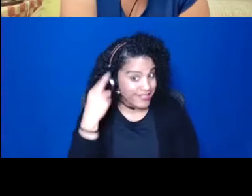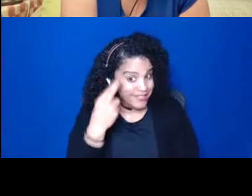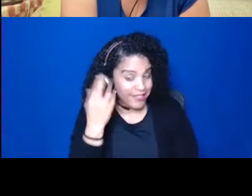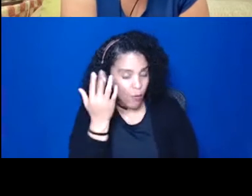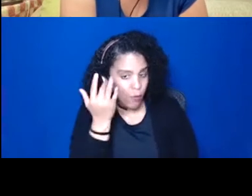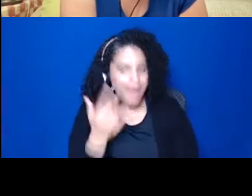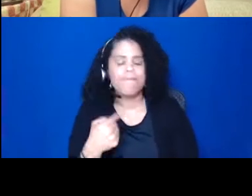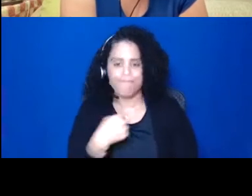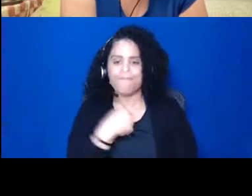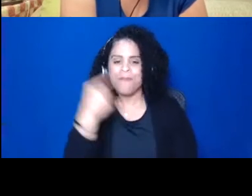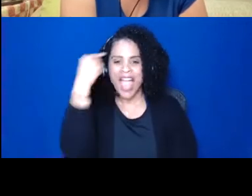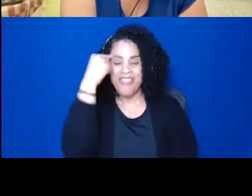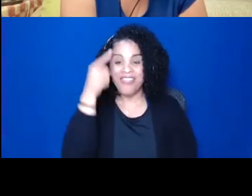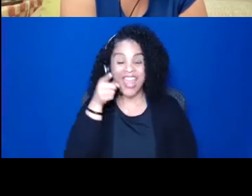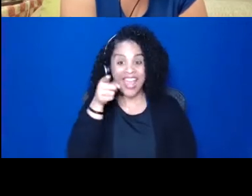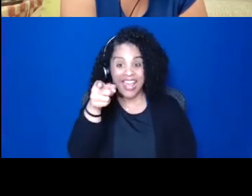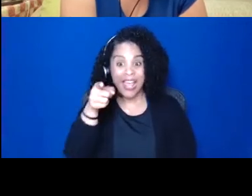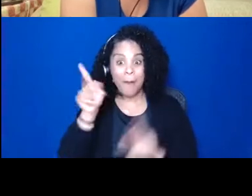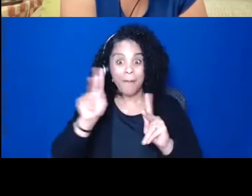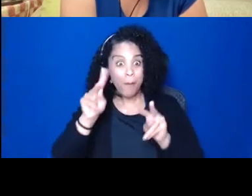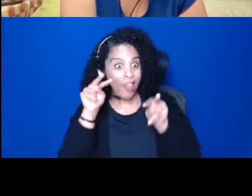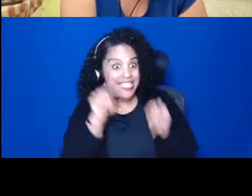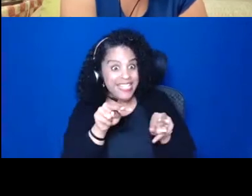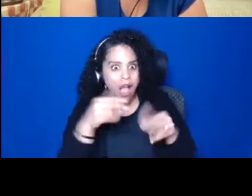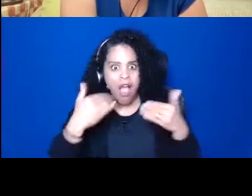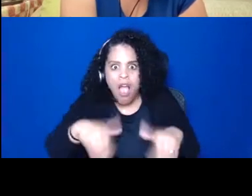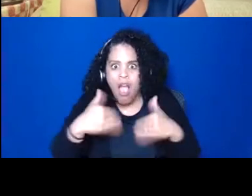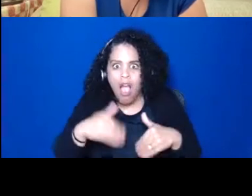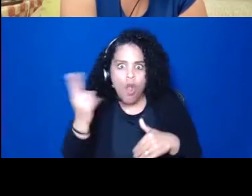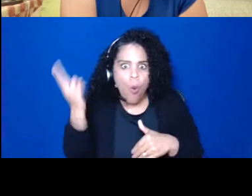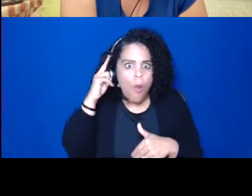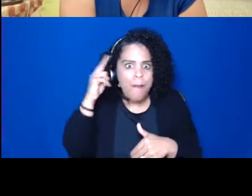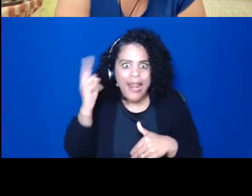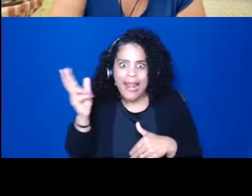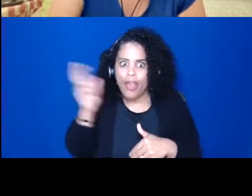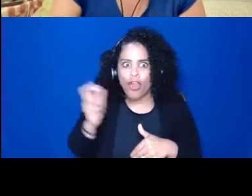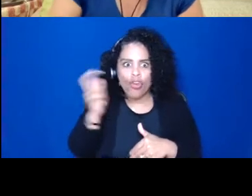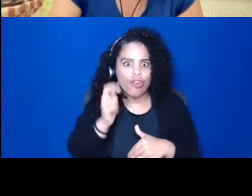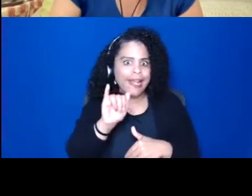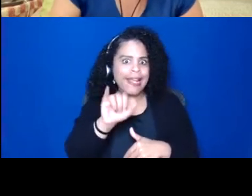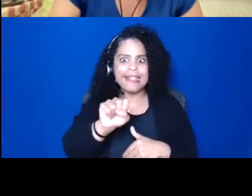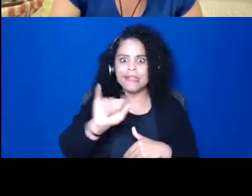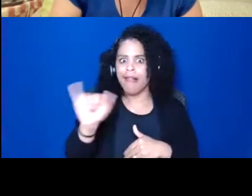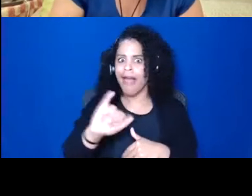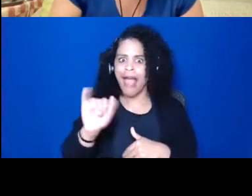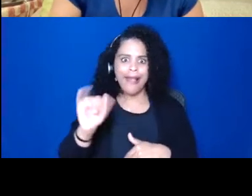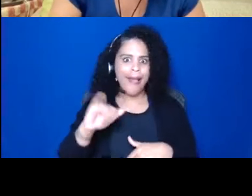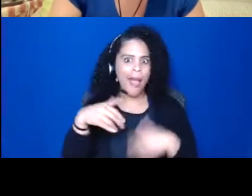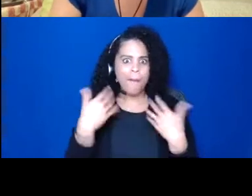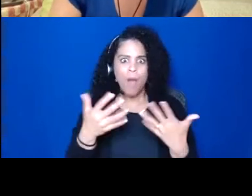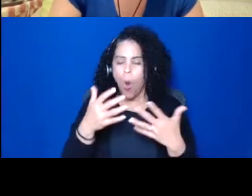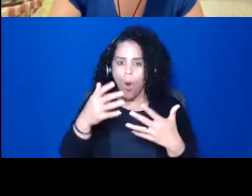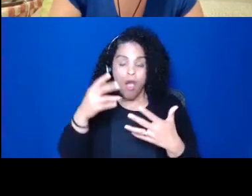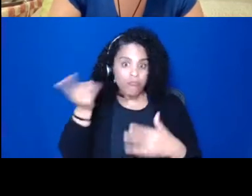I think they give the impression that cochlear implant hearing is sort of a boom, you